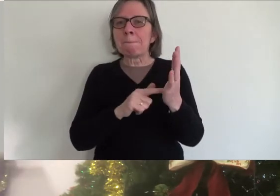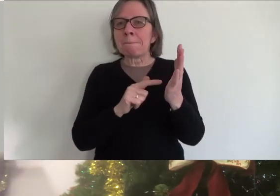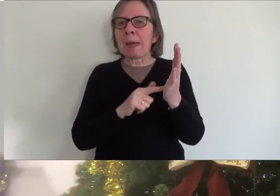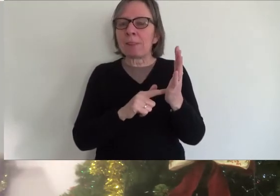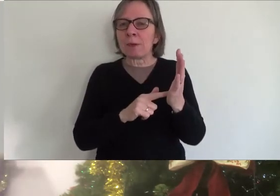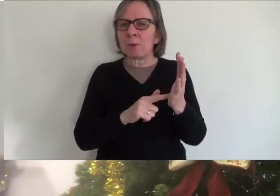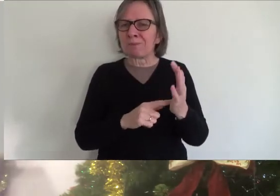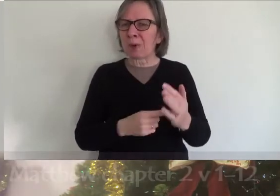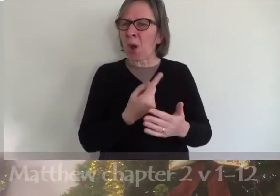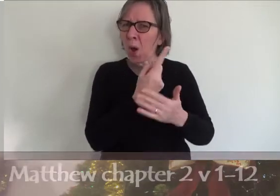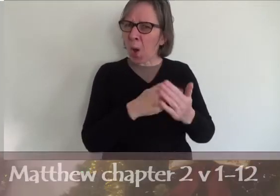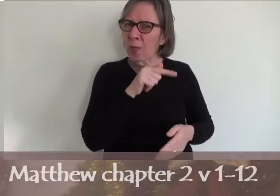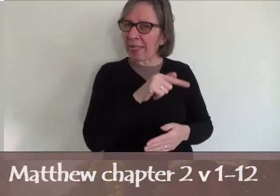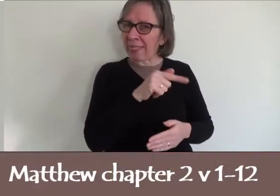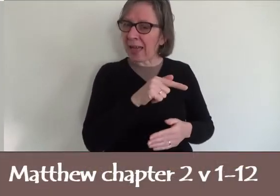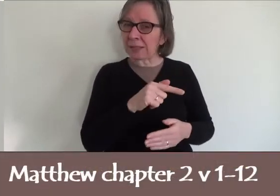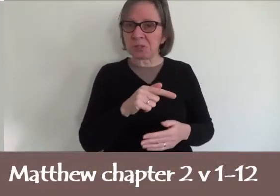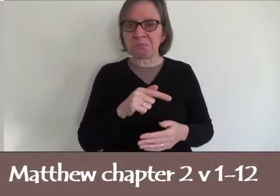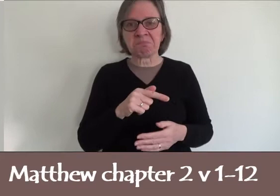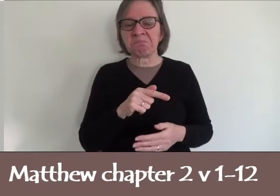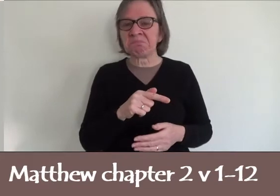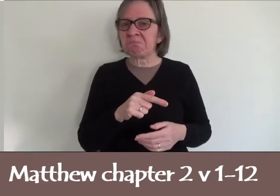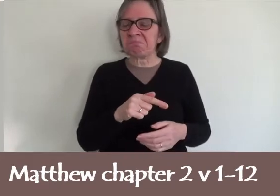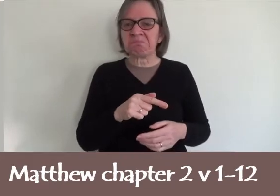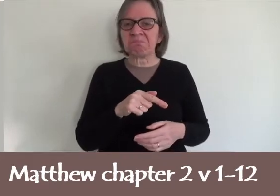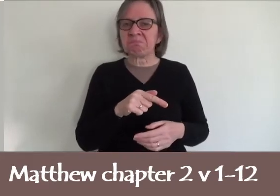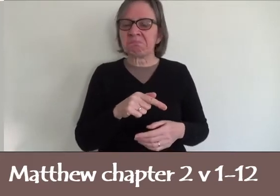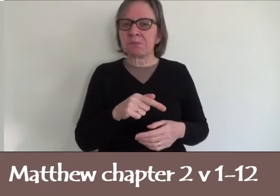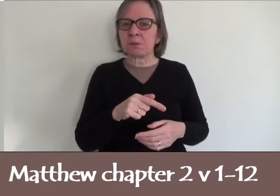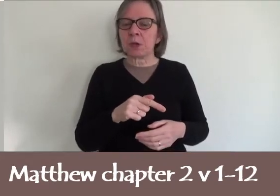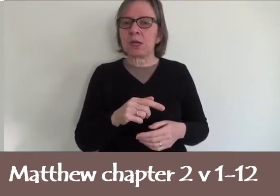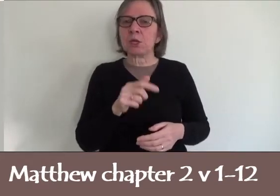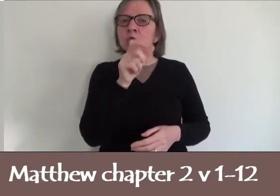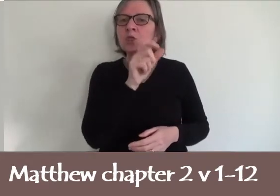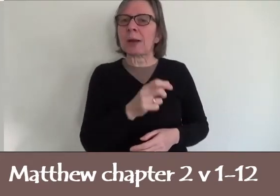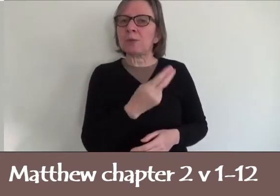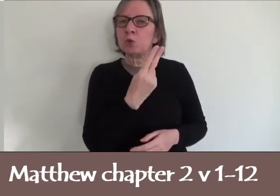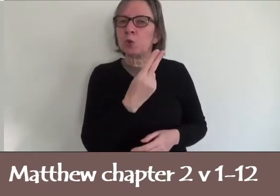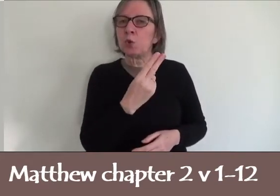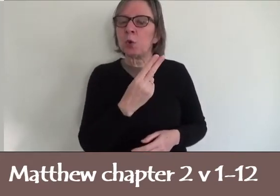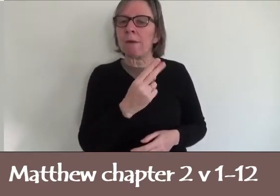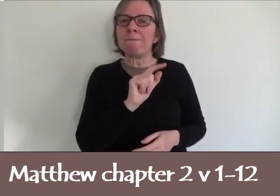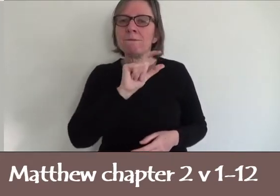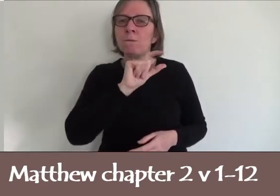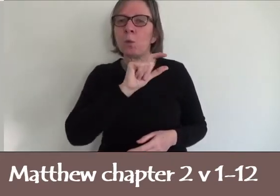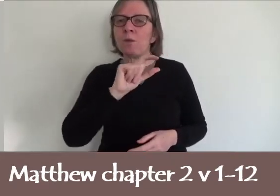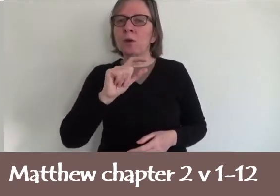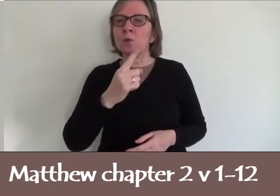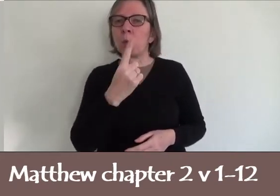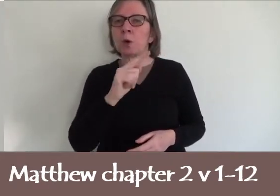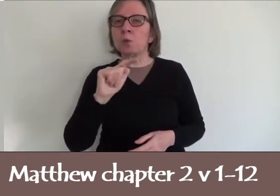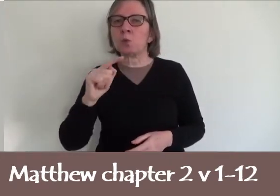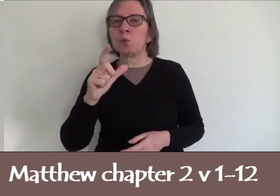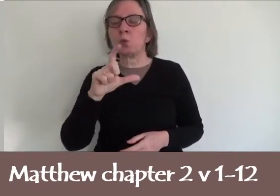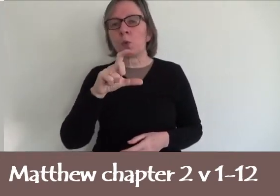Gospel that records it for us, and it's in Matthew chapter 2, verses 1 to 12.